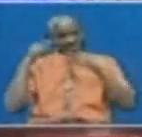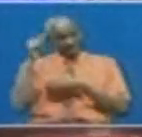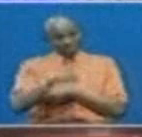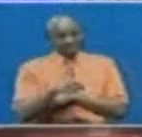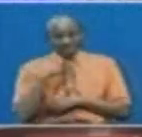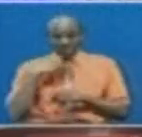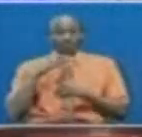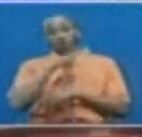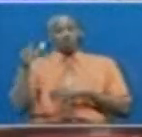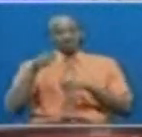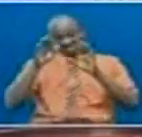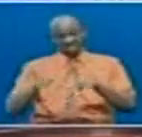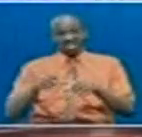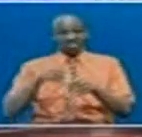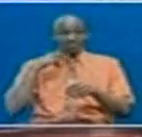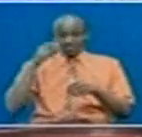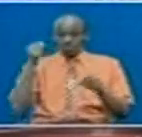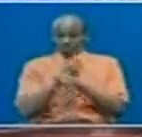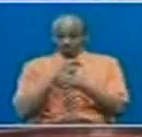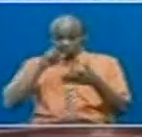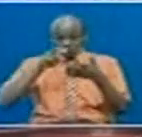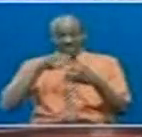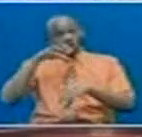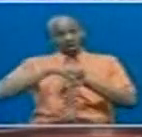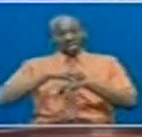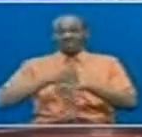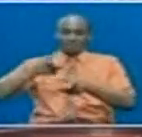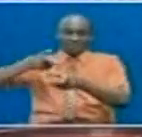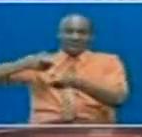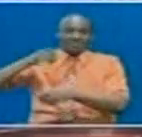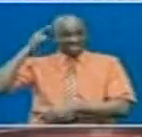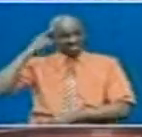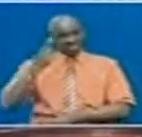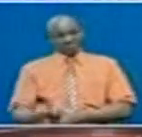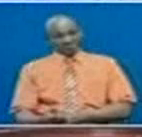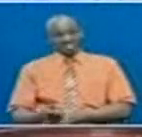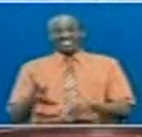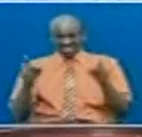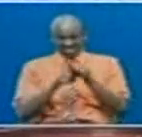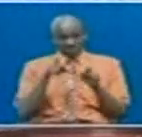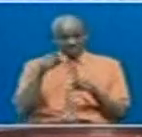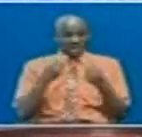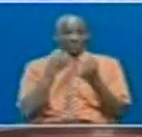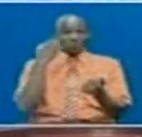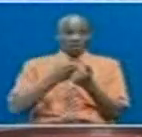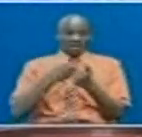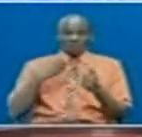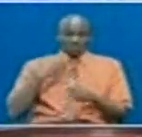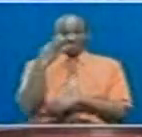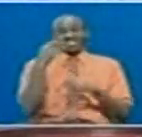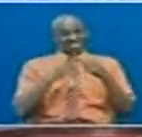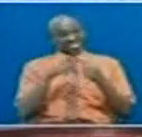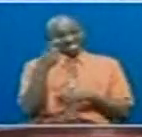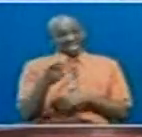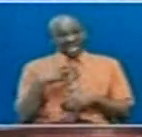make everybody read the Quran. Those who couldn't, shot in the head. Second attack, quarry, 36 people killed. And